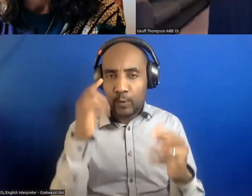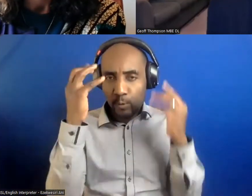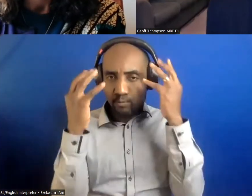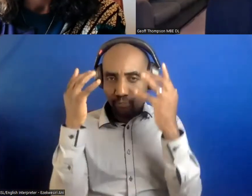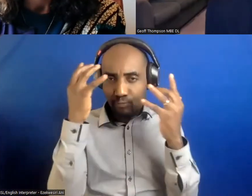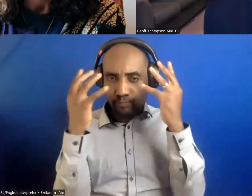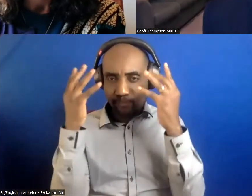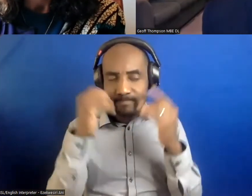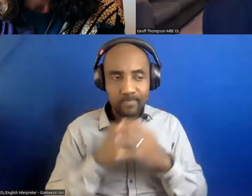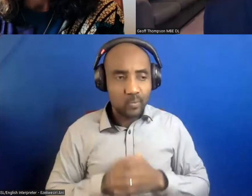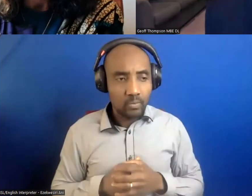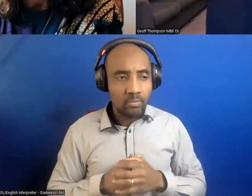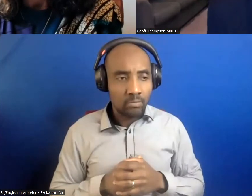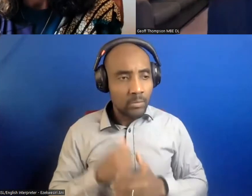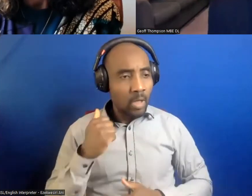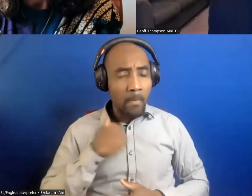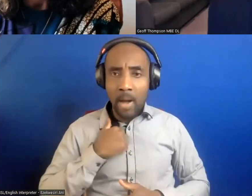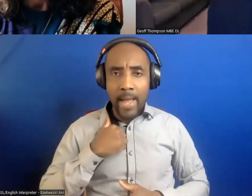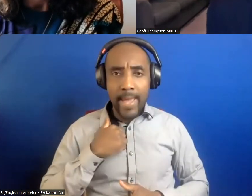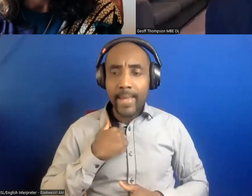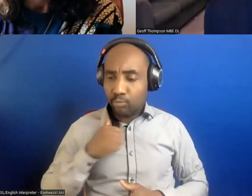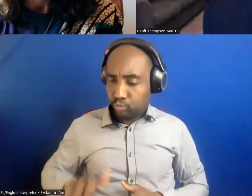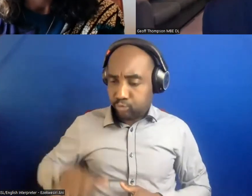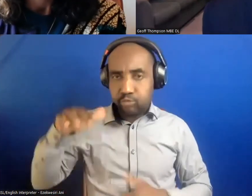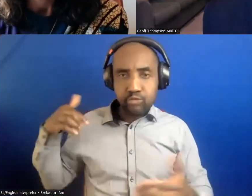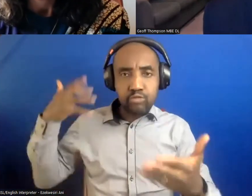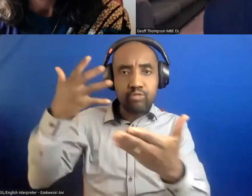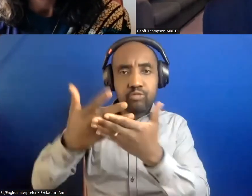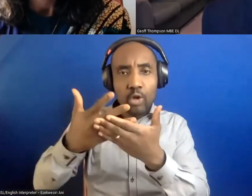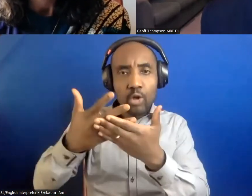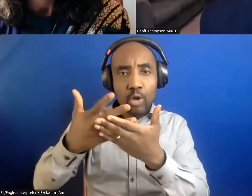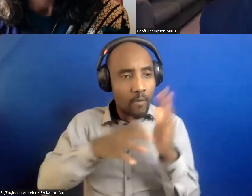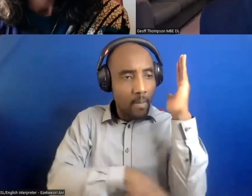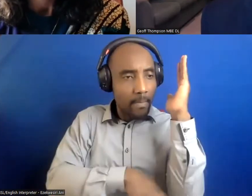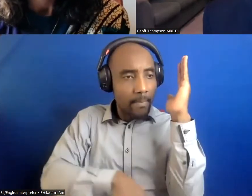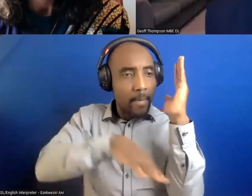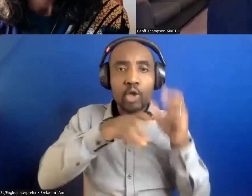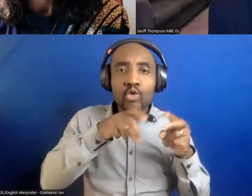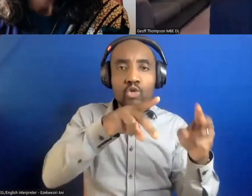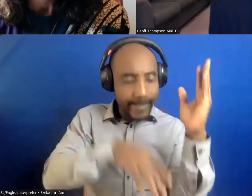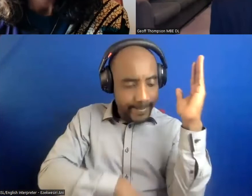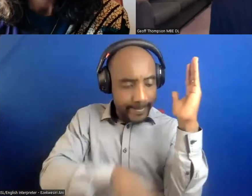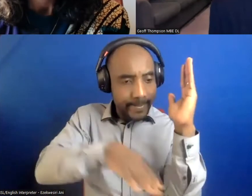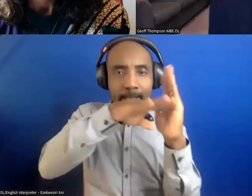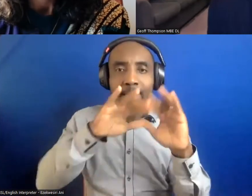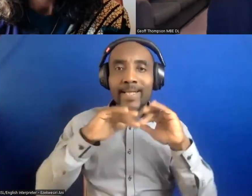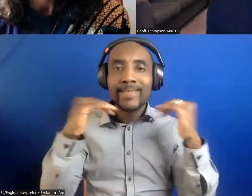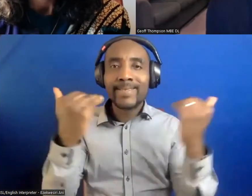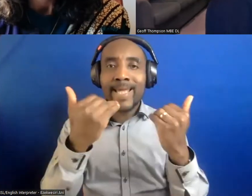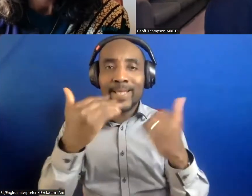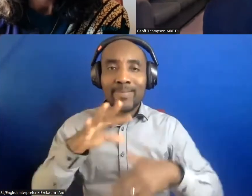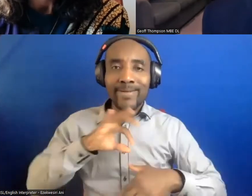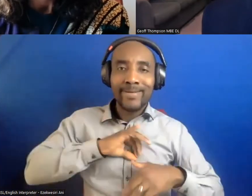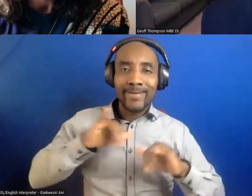everything that reflects my incredible journey from the streets to the stadiums, occasionally the rostrums, but back to the streets that have seen me